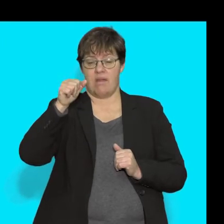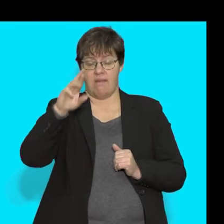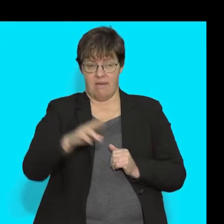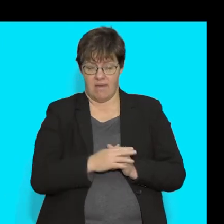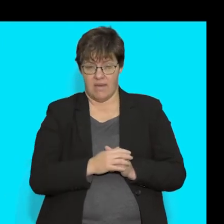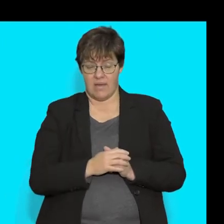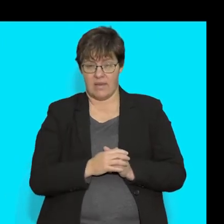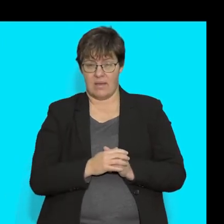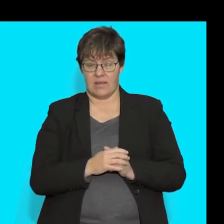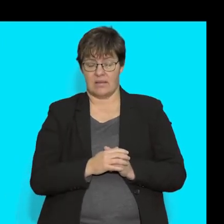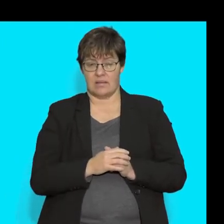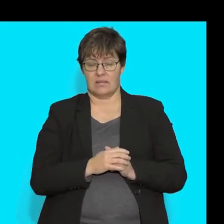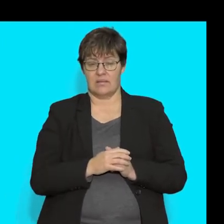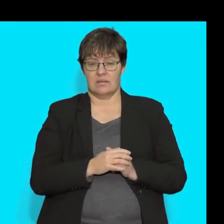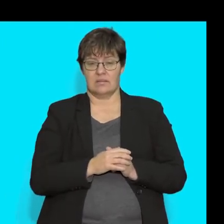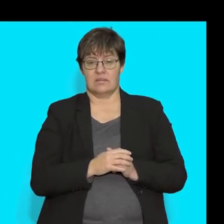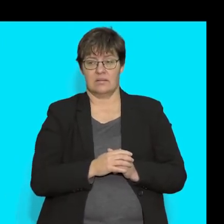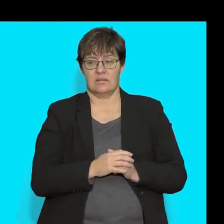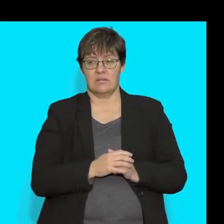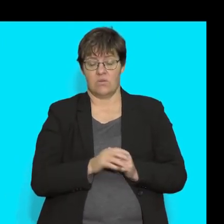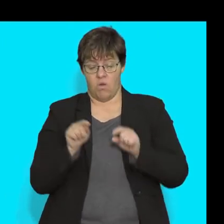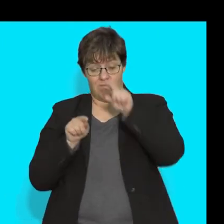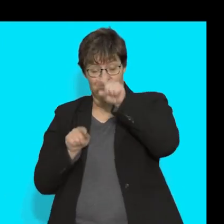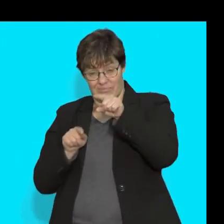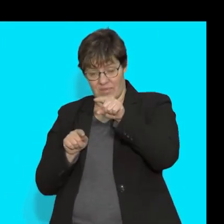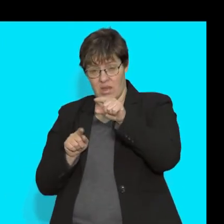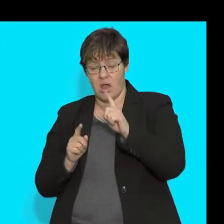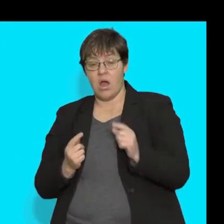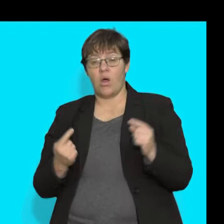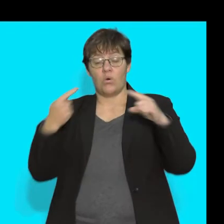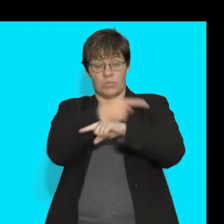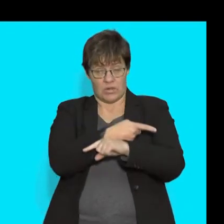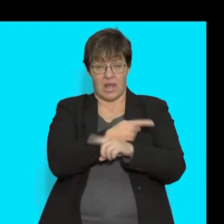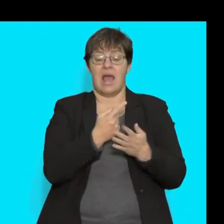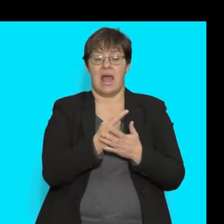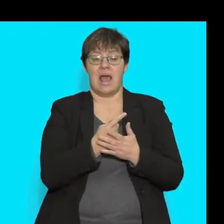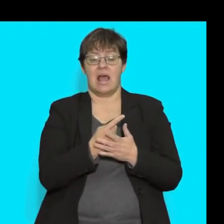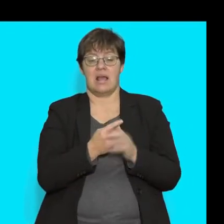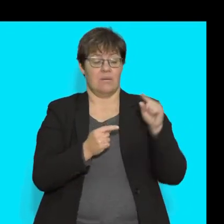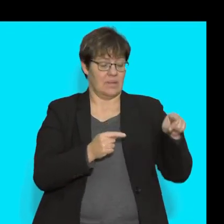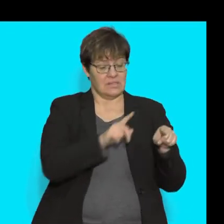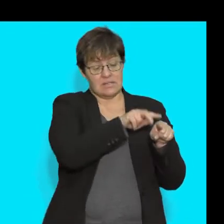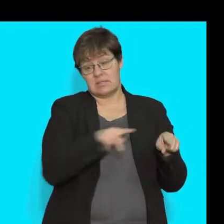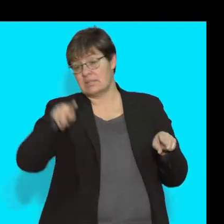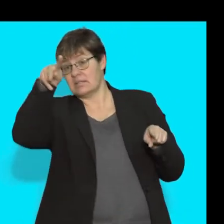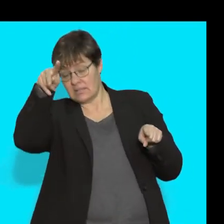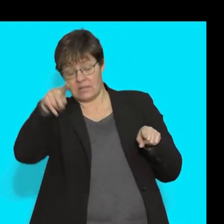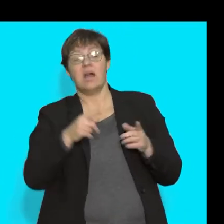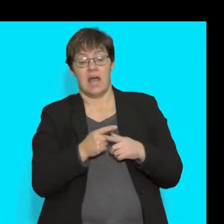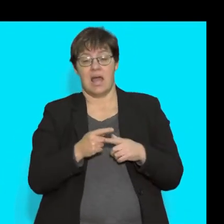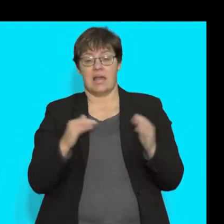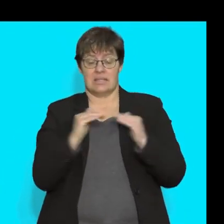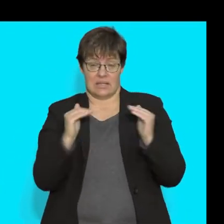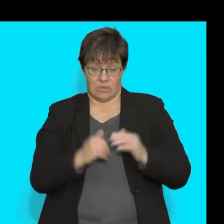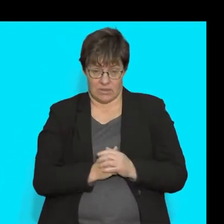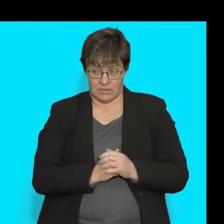talk about equiangular, meaning the corresponding angles are equal to each other, right? So, with this one, I'm